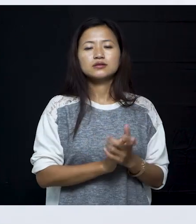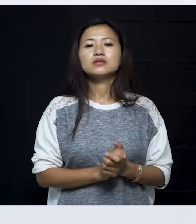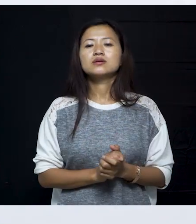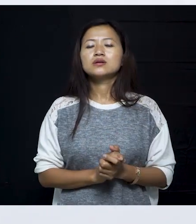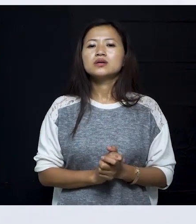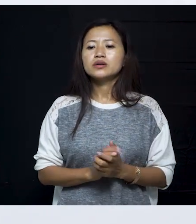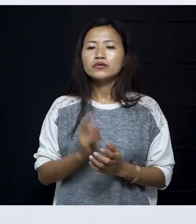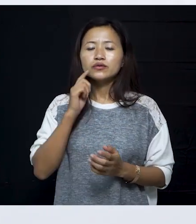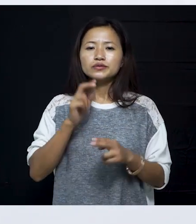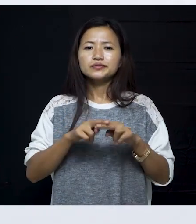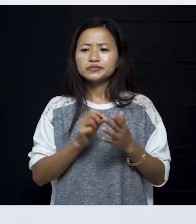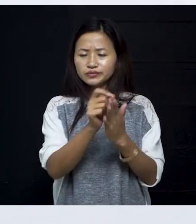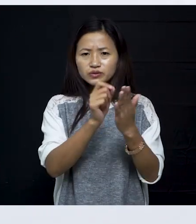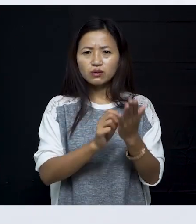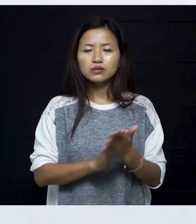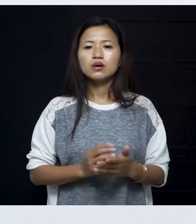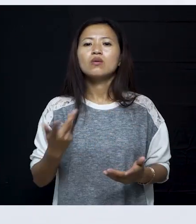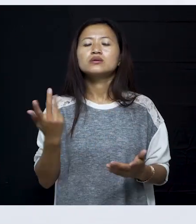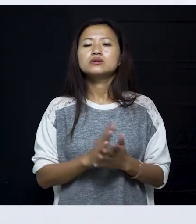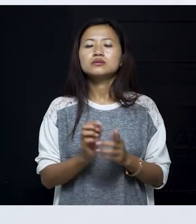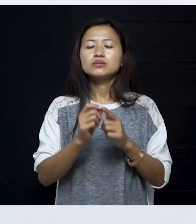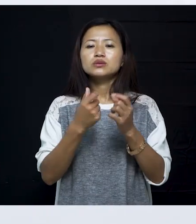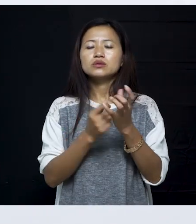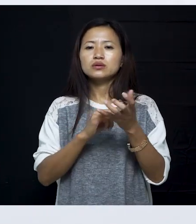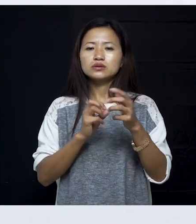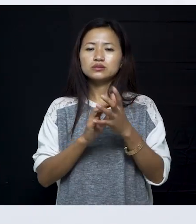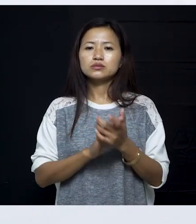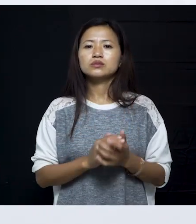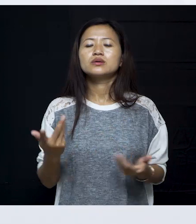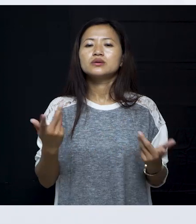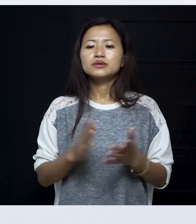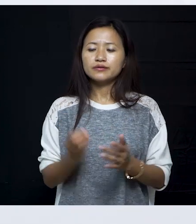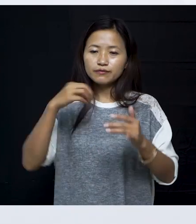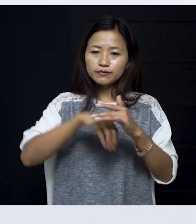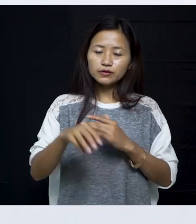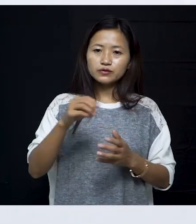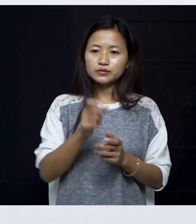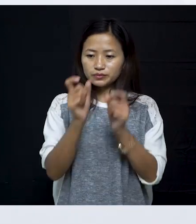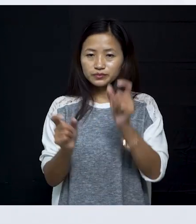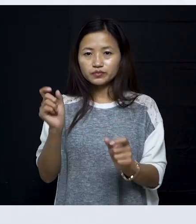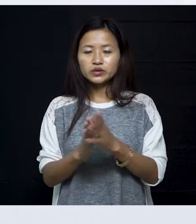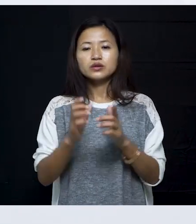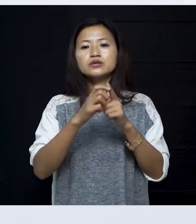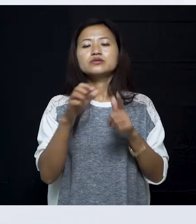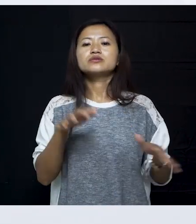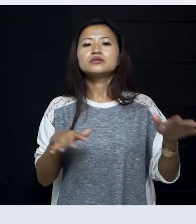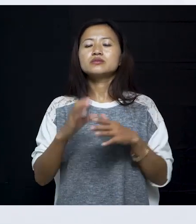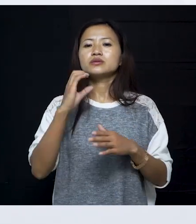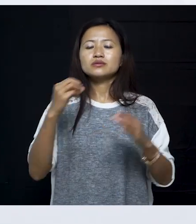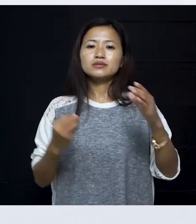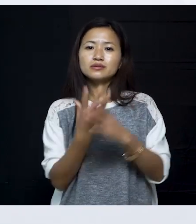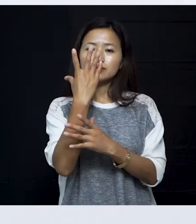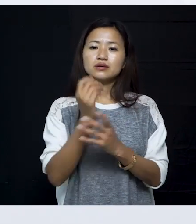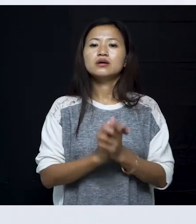kind of a poster, what is the purpose? You want to get people to involved in that drama club. So what do you have to